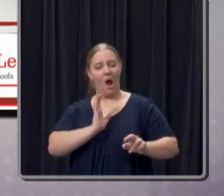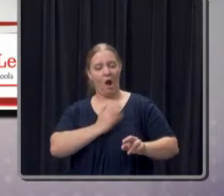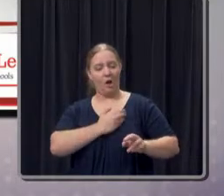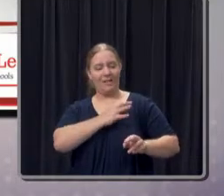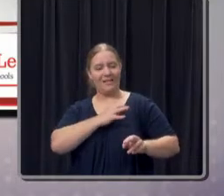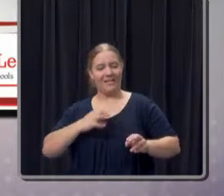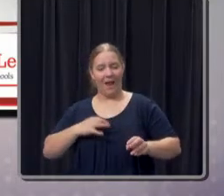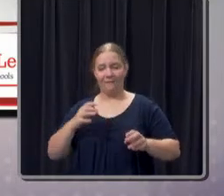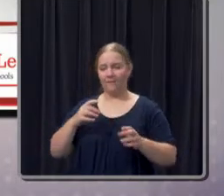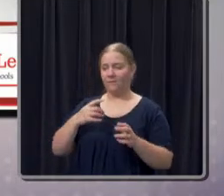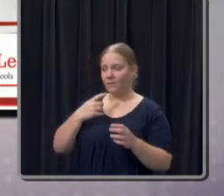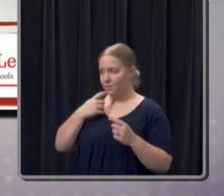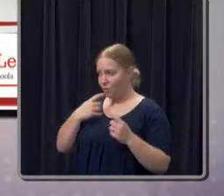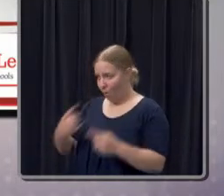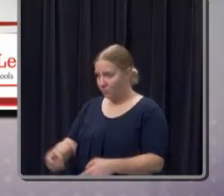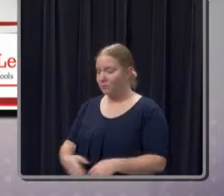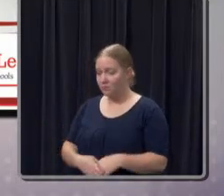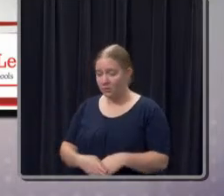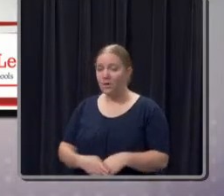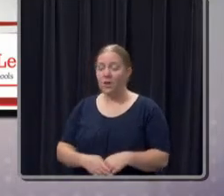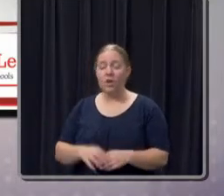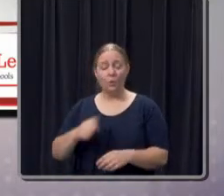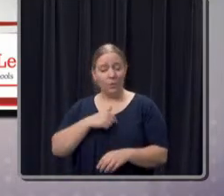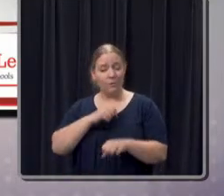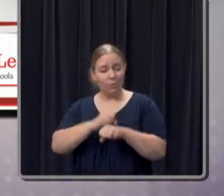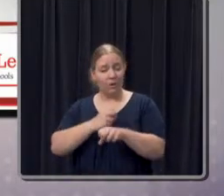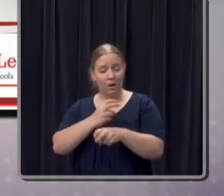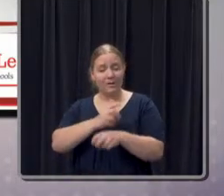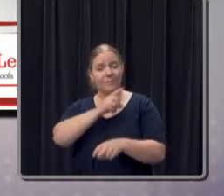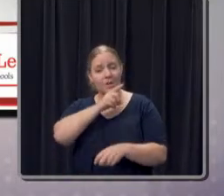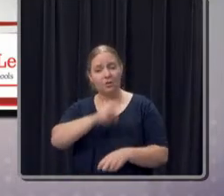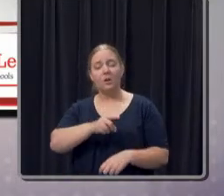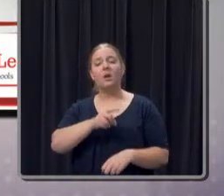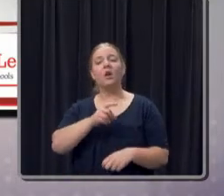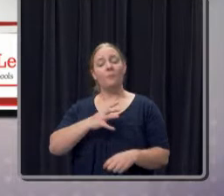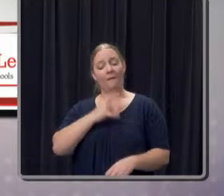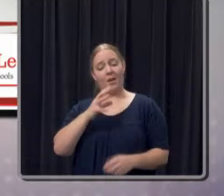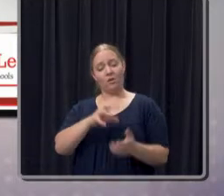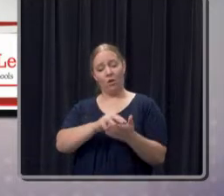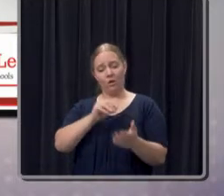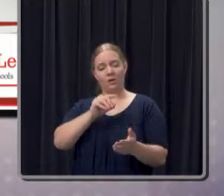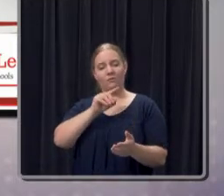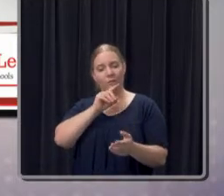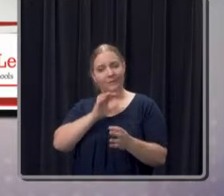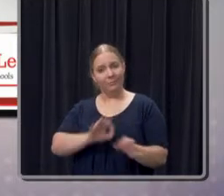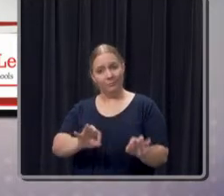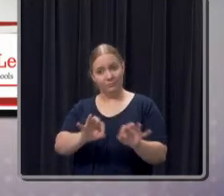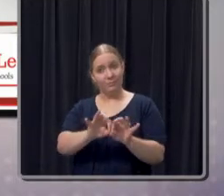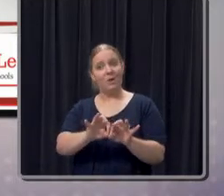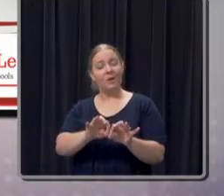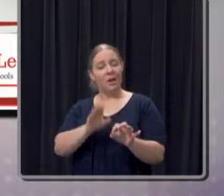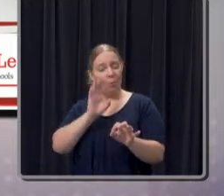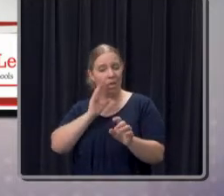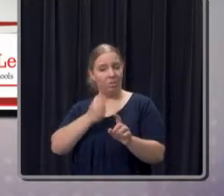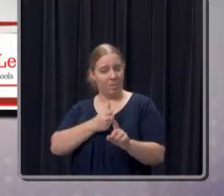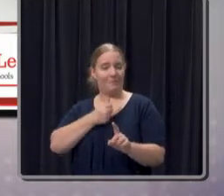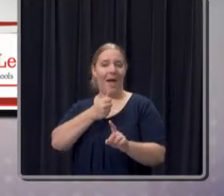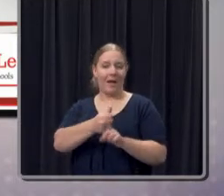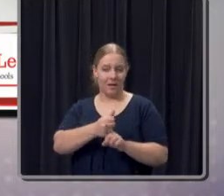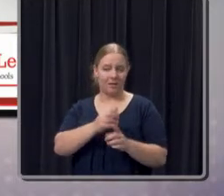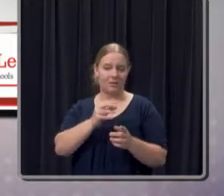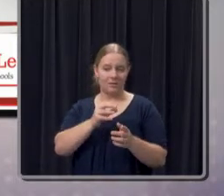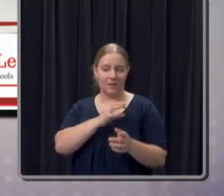have expressed. We work really very hard to ensure that professional learning is meaningful and impactful for our